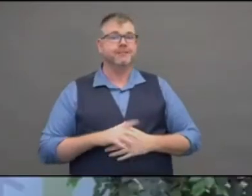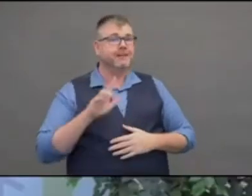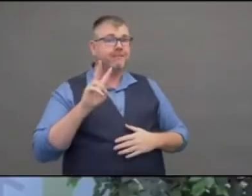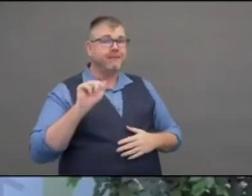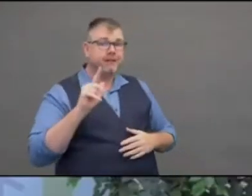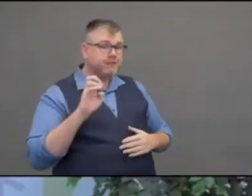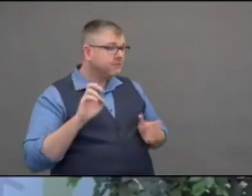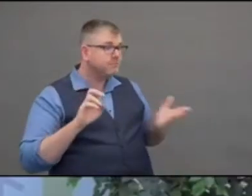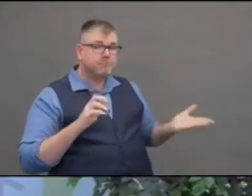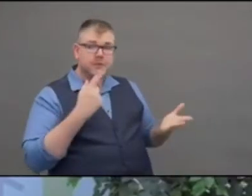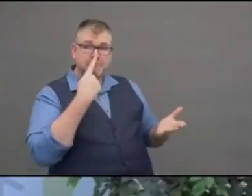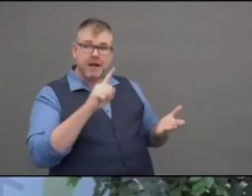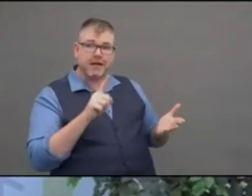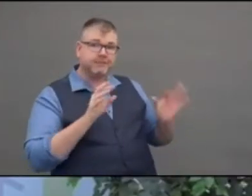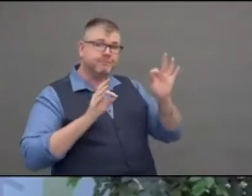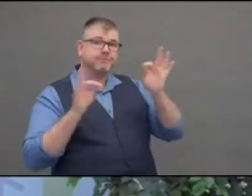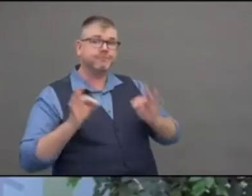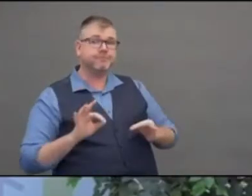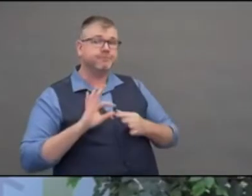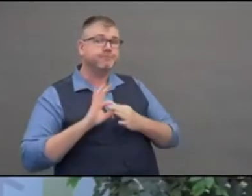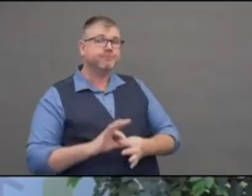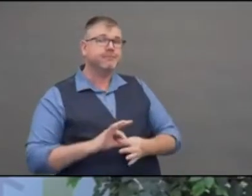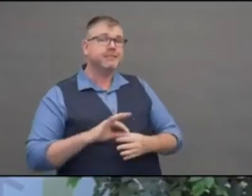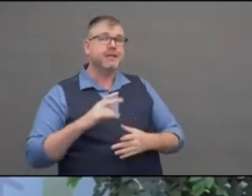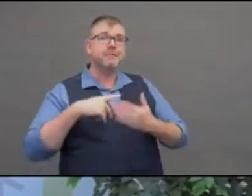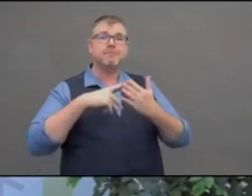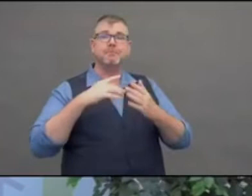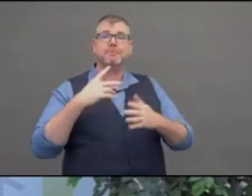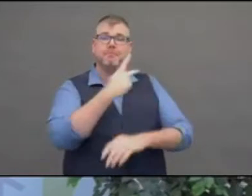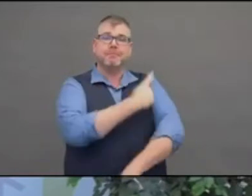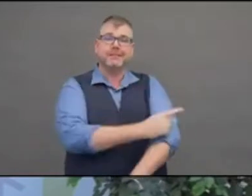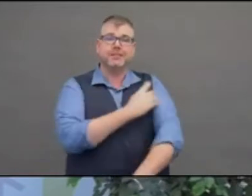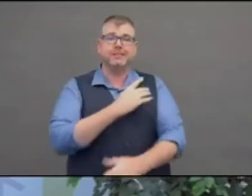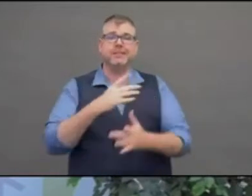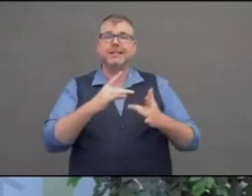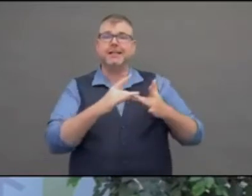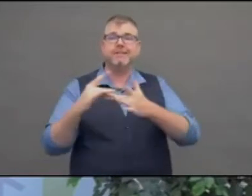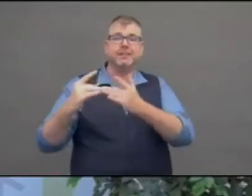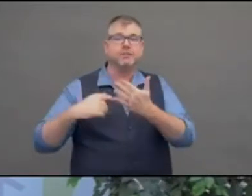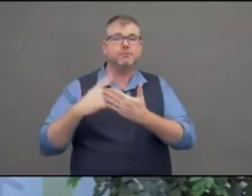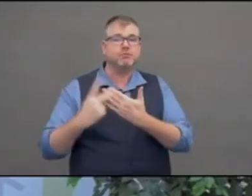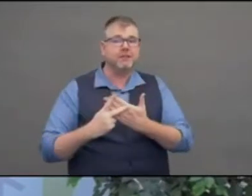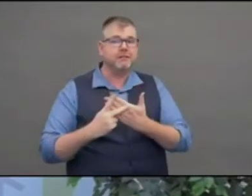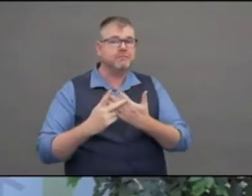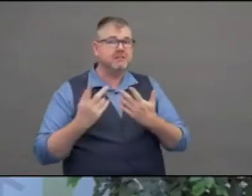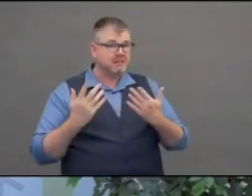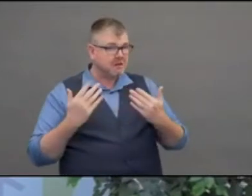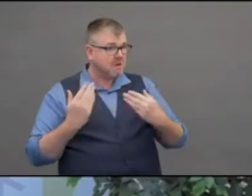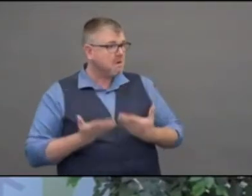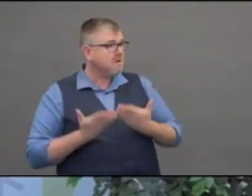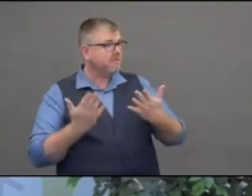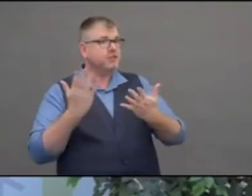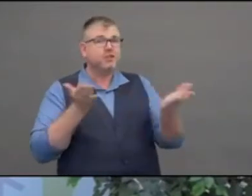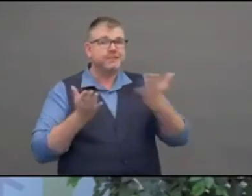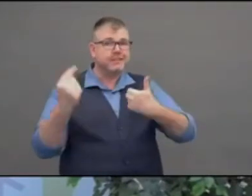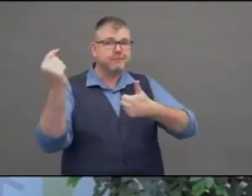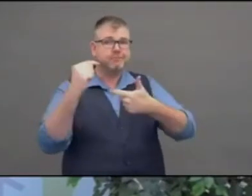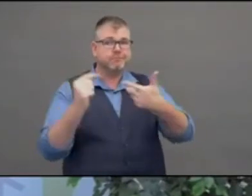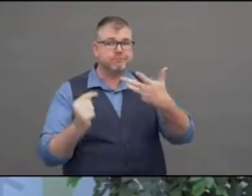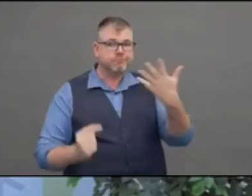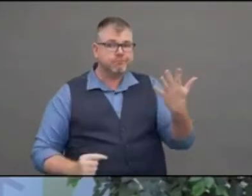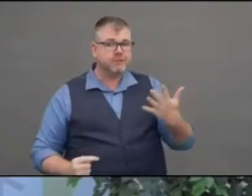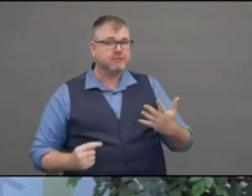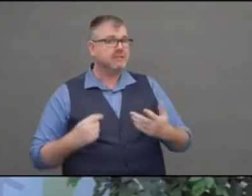about the patient navigation program. You mentioned earlier that you guys do offer those services. Do you offer them in Spanish, and how has